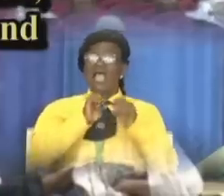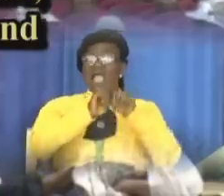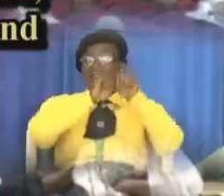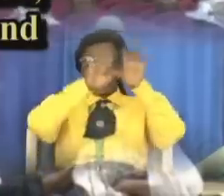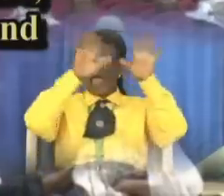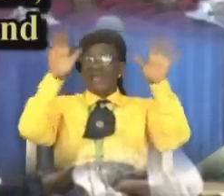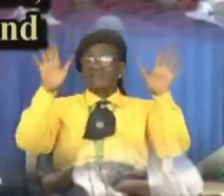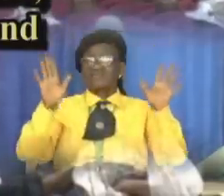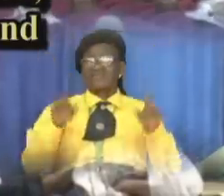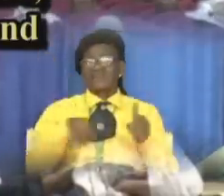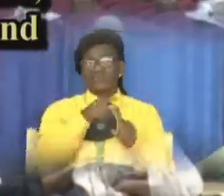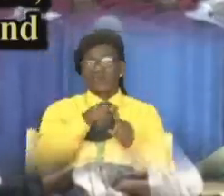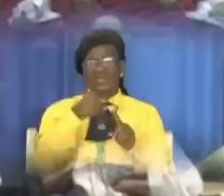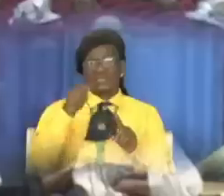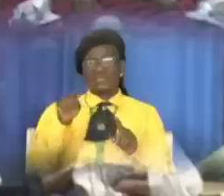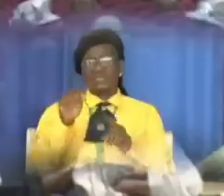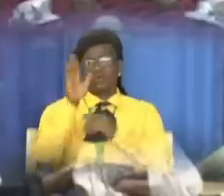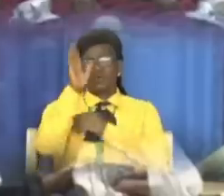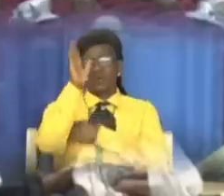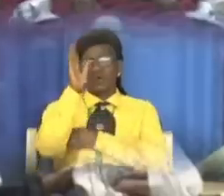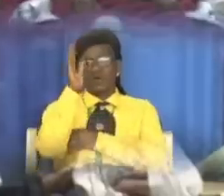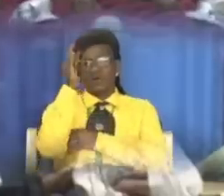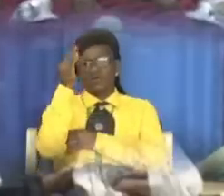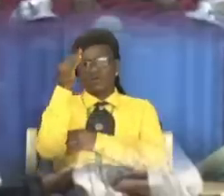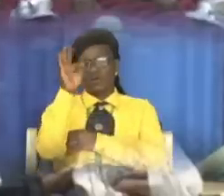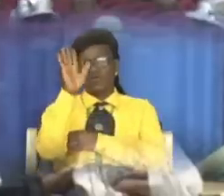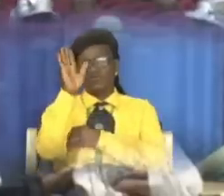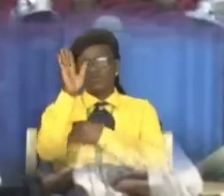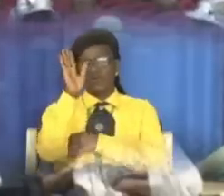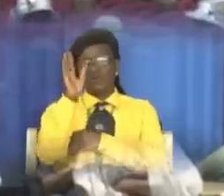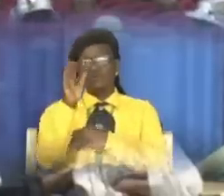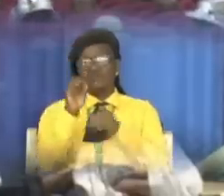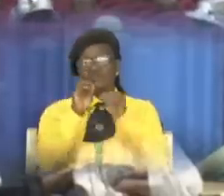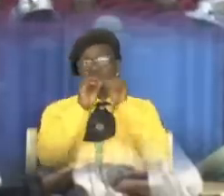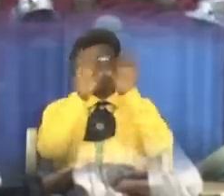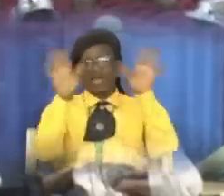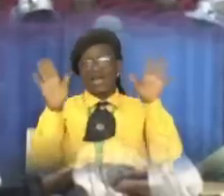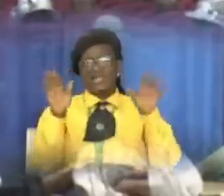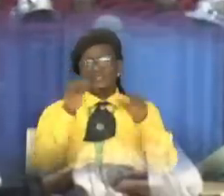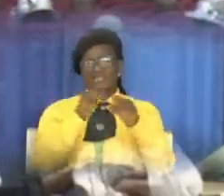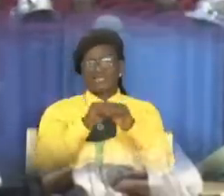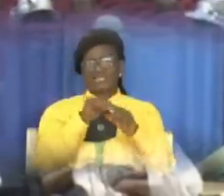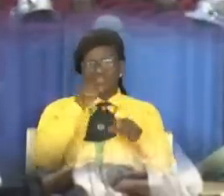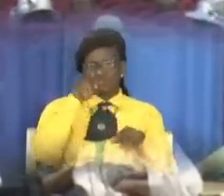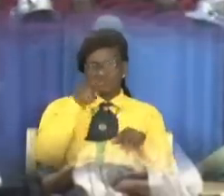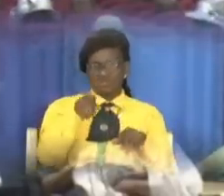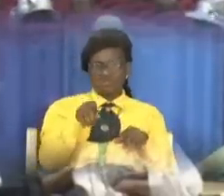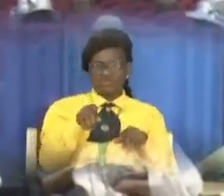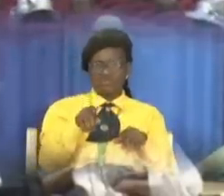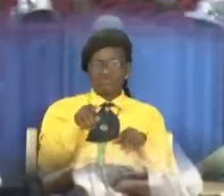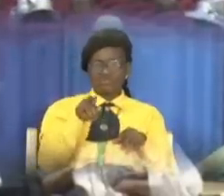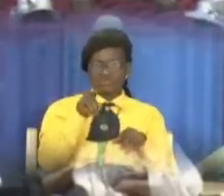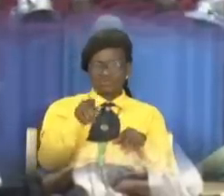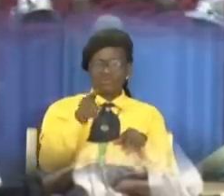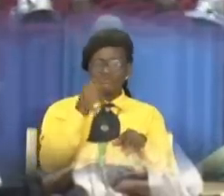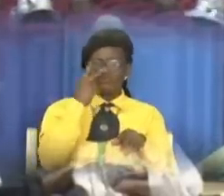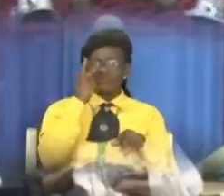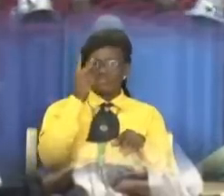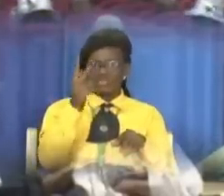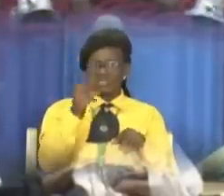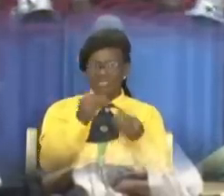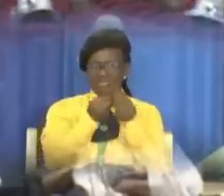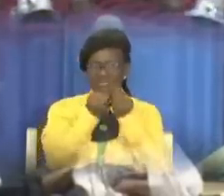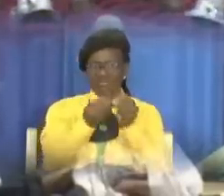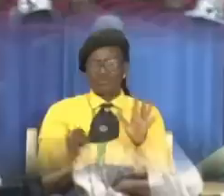When the light of God shines in you, you see solution